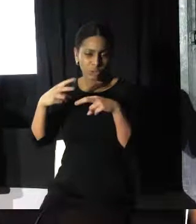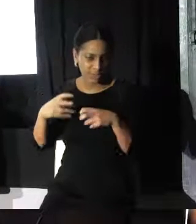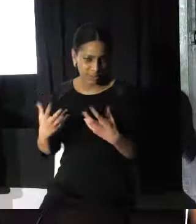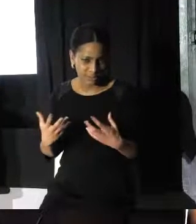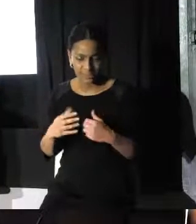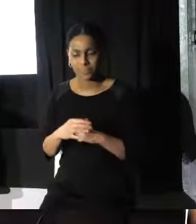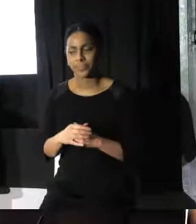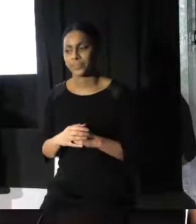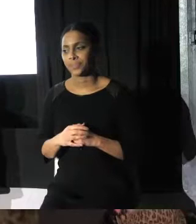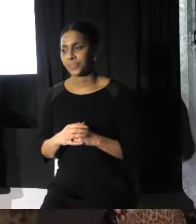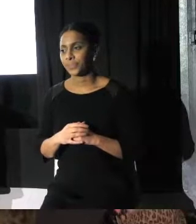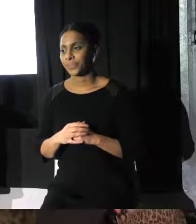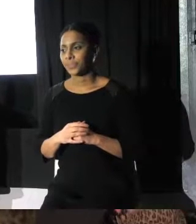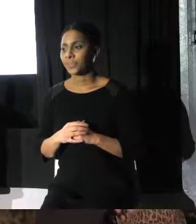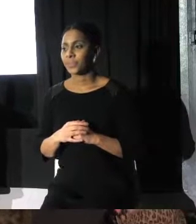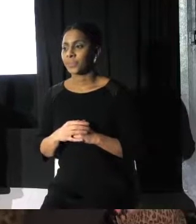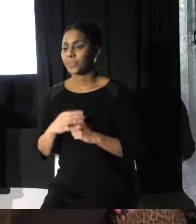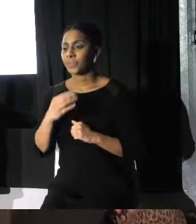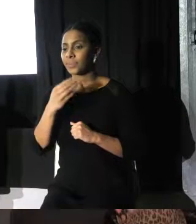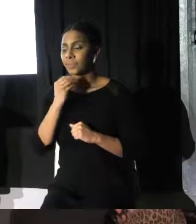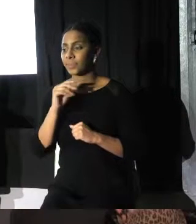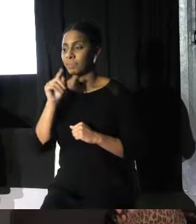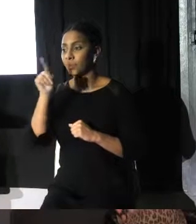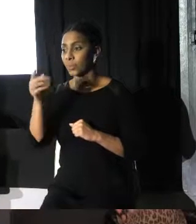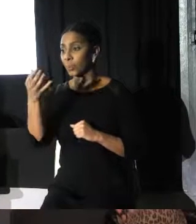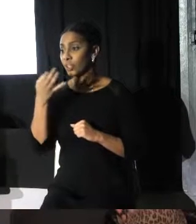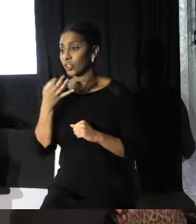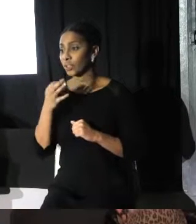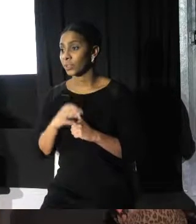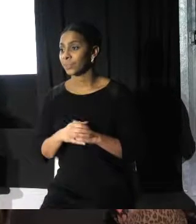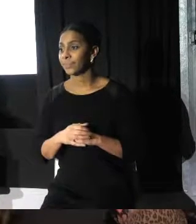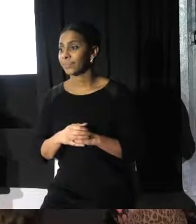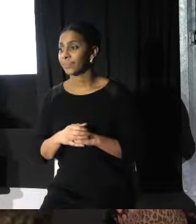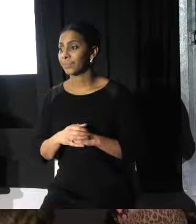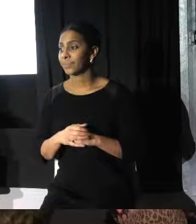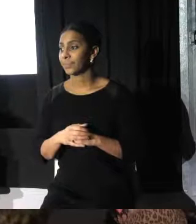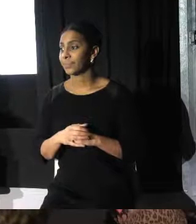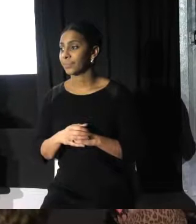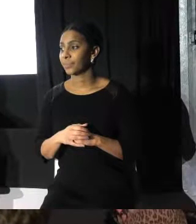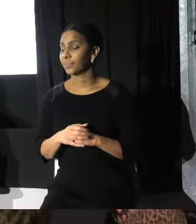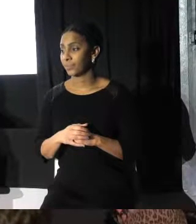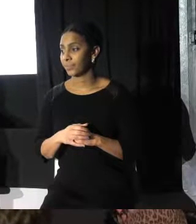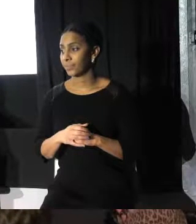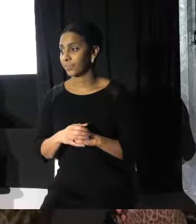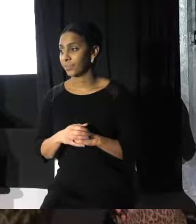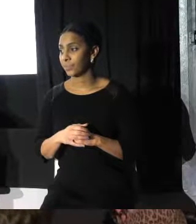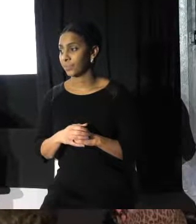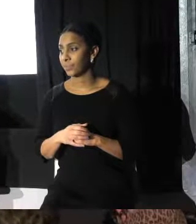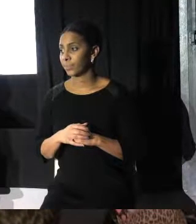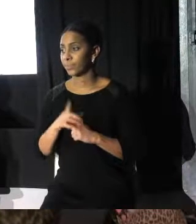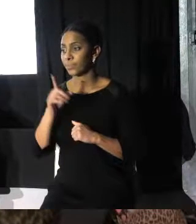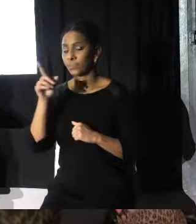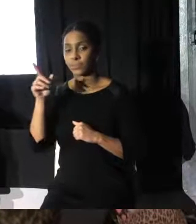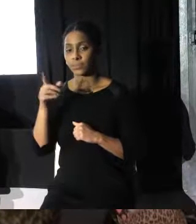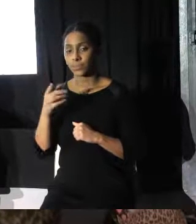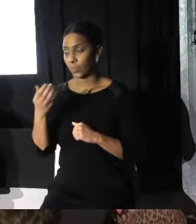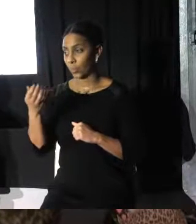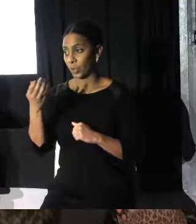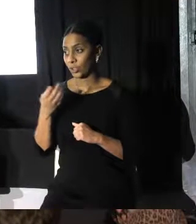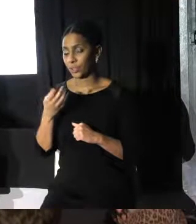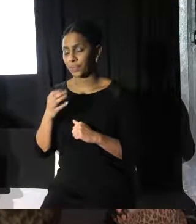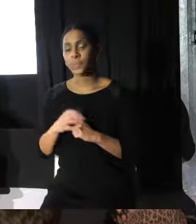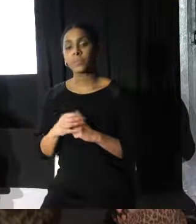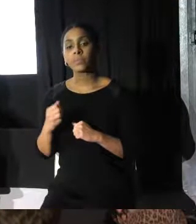Somebody at the back there, and then you afterwards. Thank you very much indeed. My background is as a